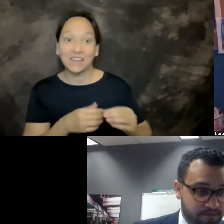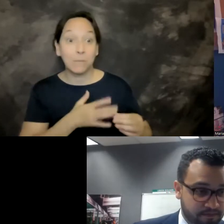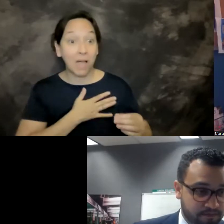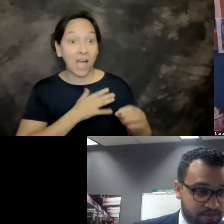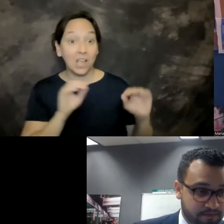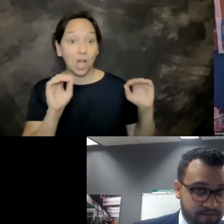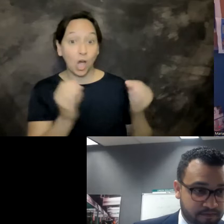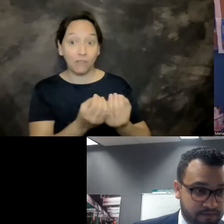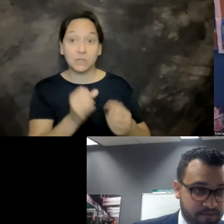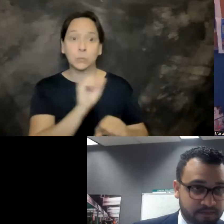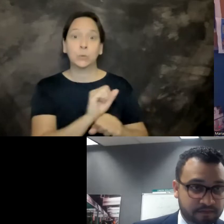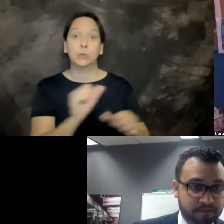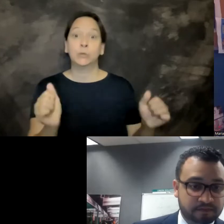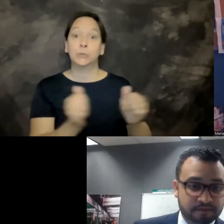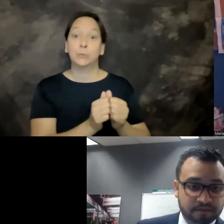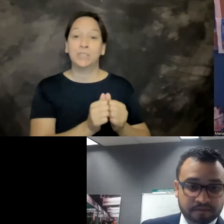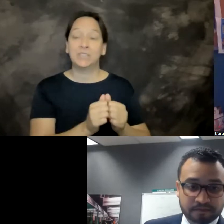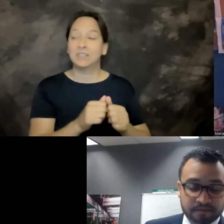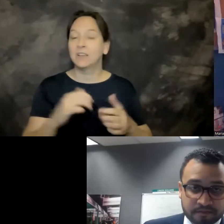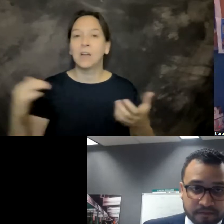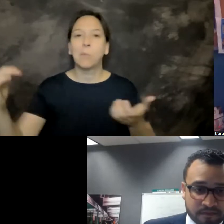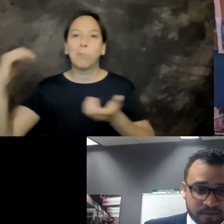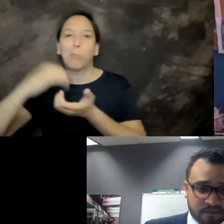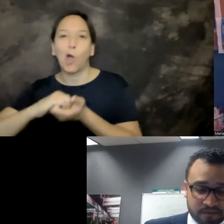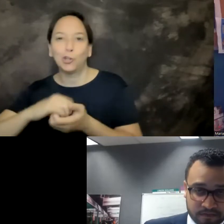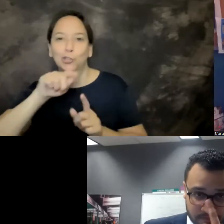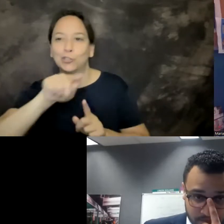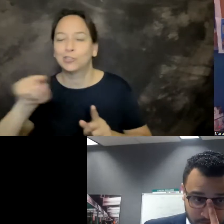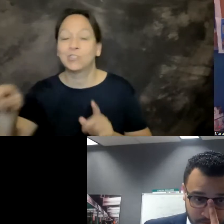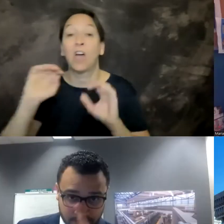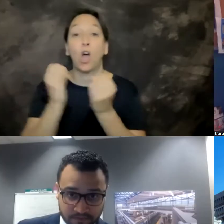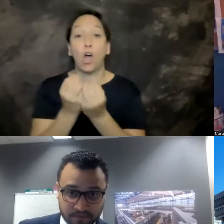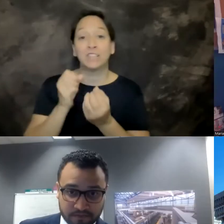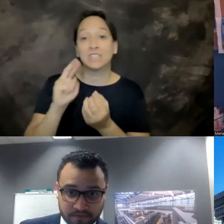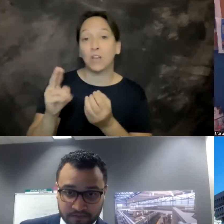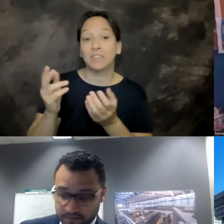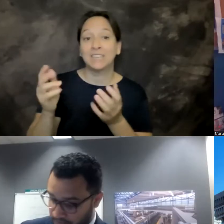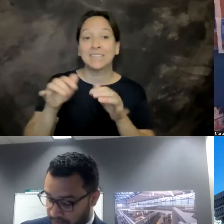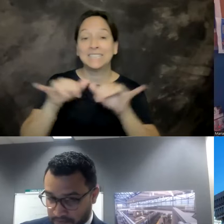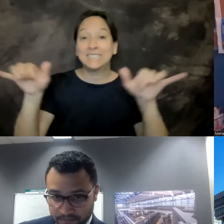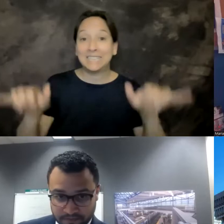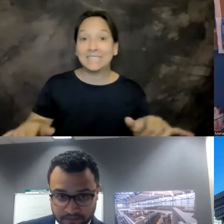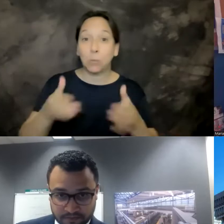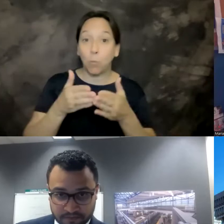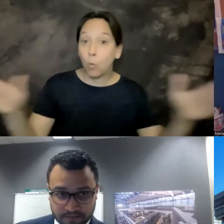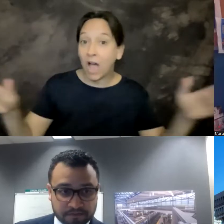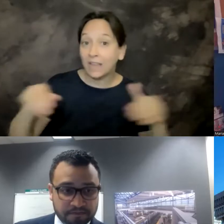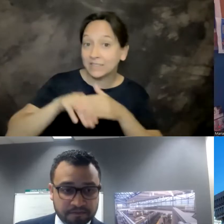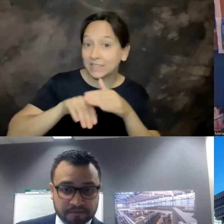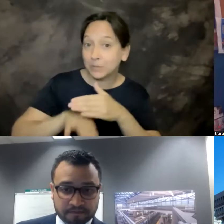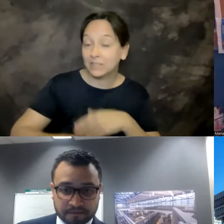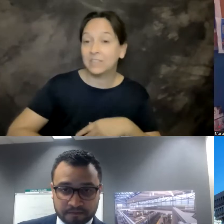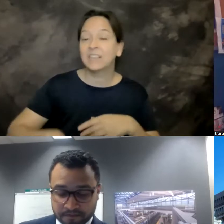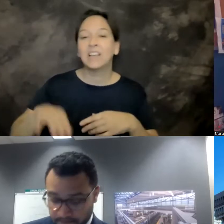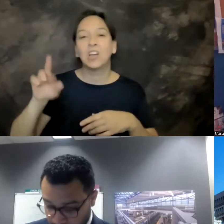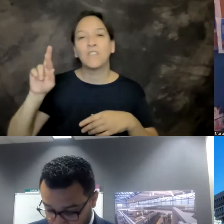very closely with our external partners at the T. That is the Office of System-Wide Accessibility. They oversee all the access on the fixed route,